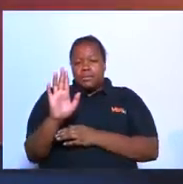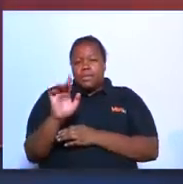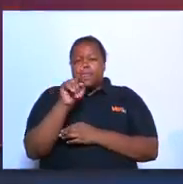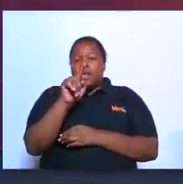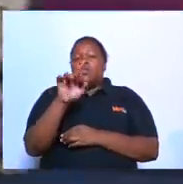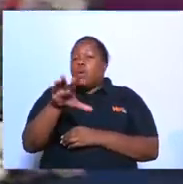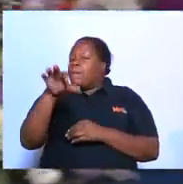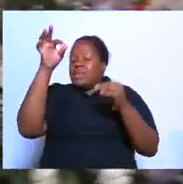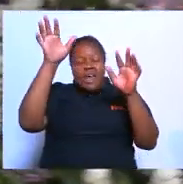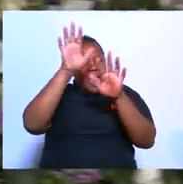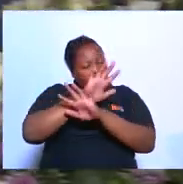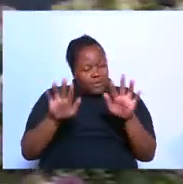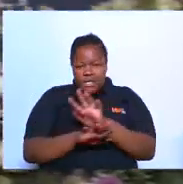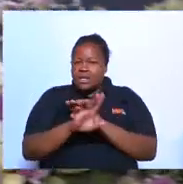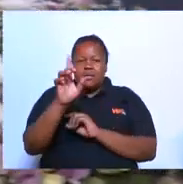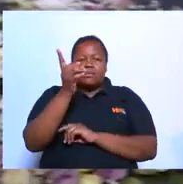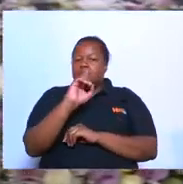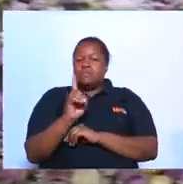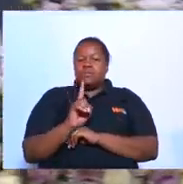don't take air